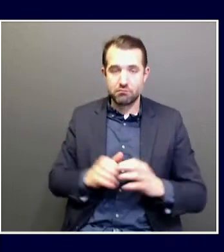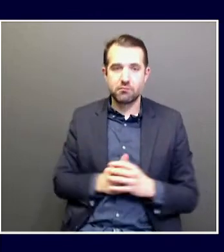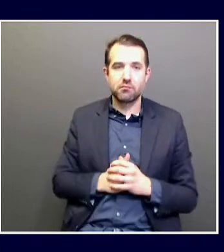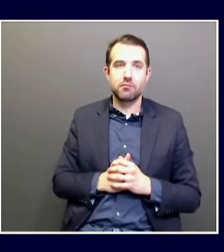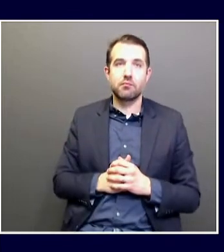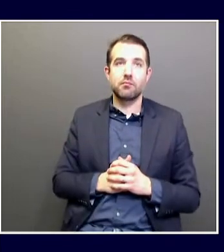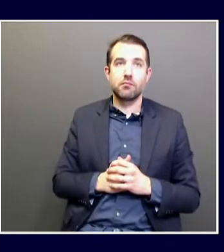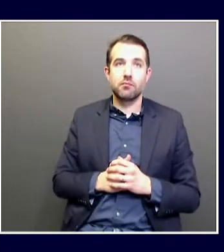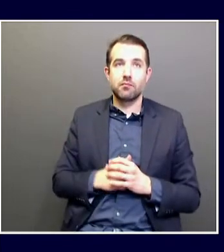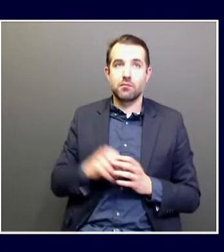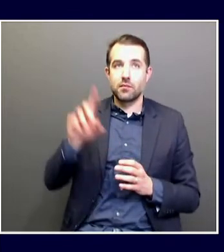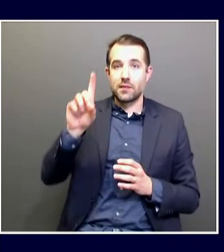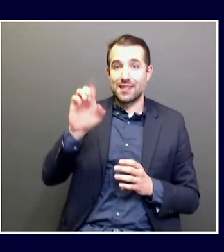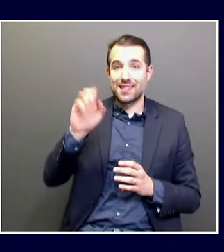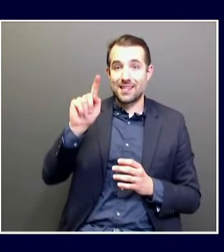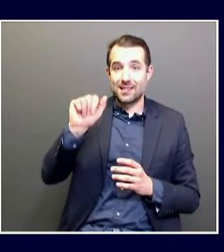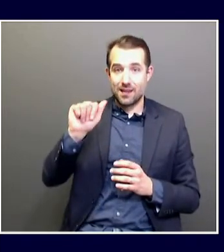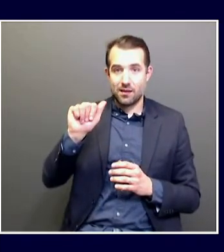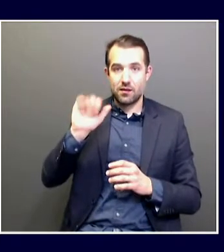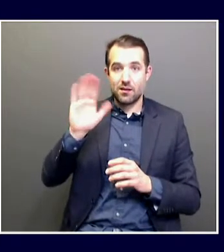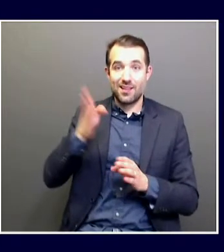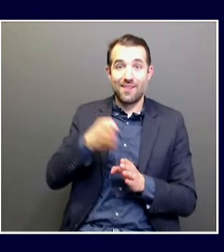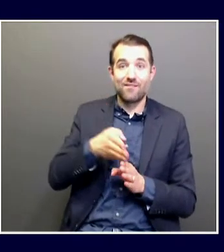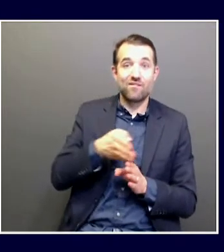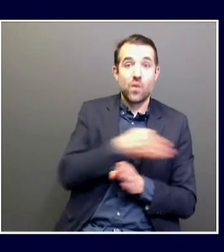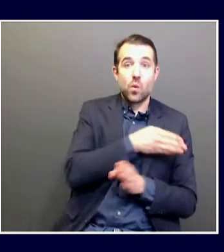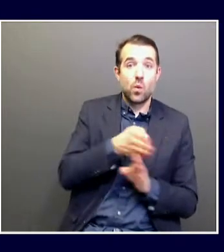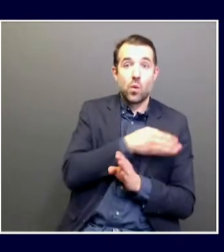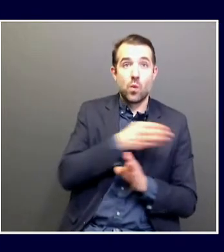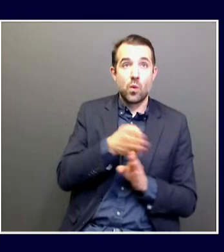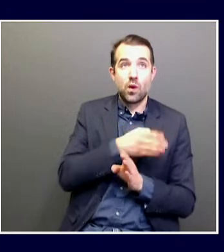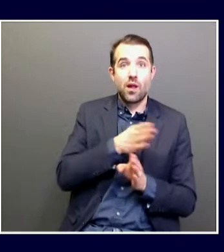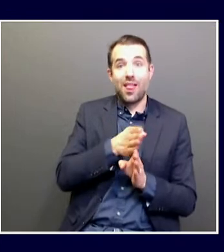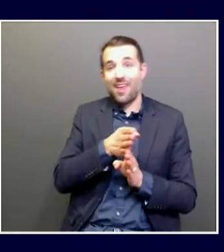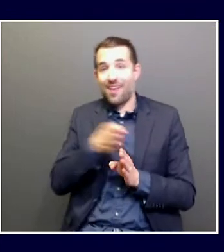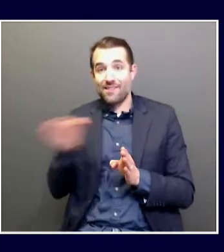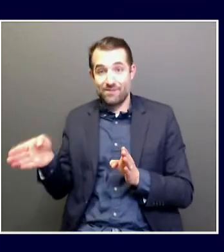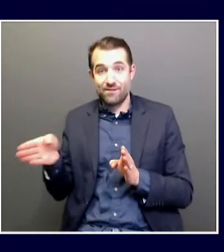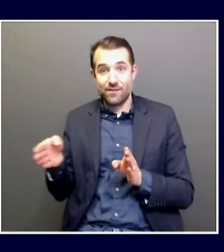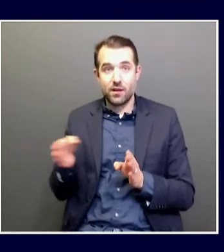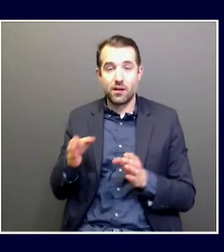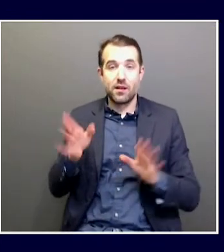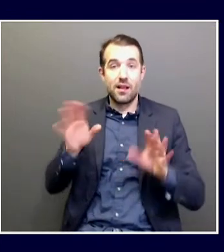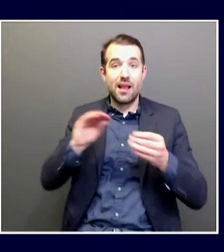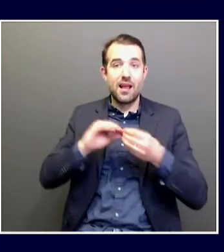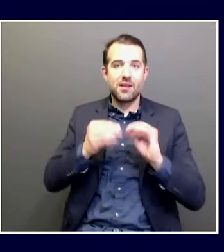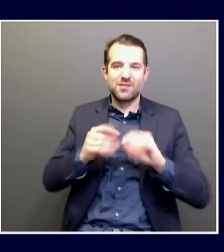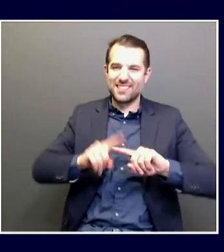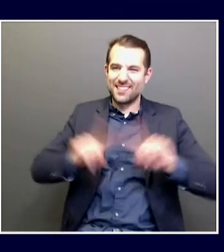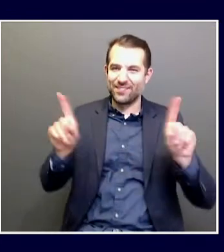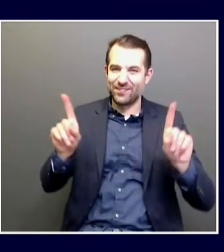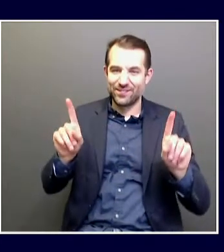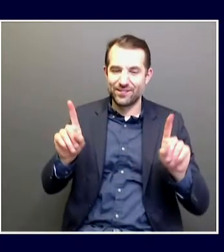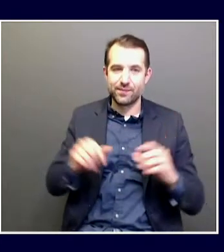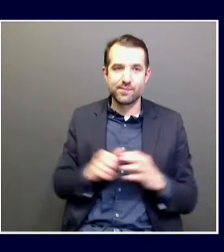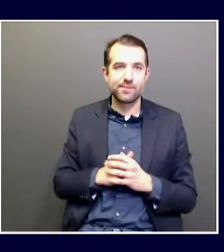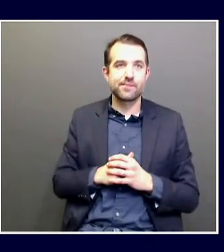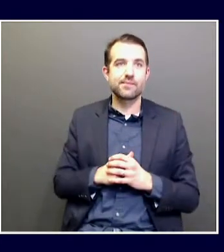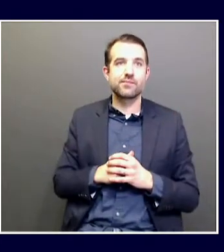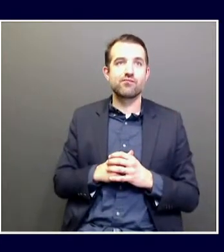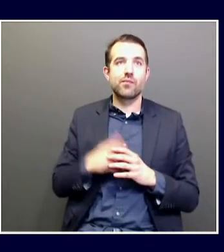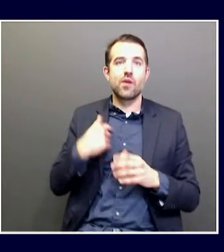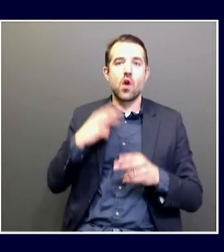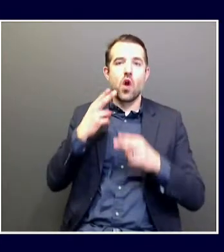has changed there? And my understanding of the data is that the rates of survival, which is what we have to call it, of patients who are